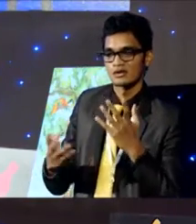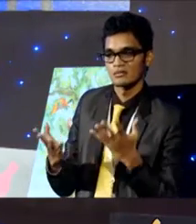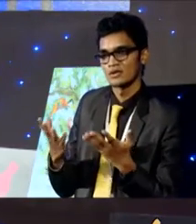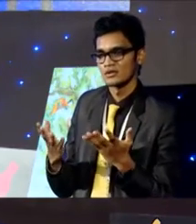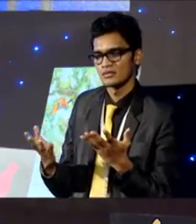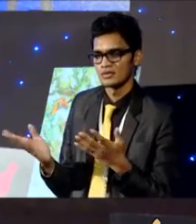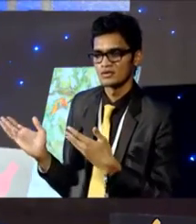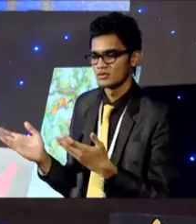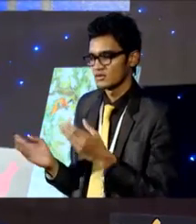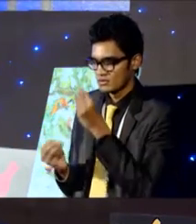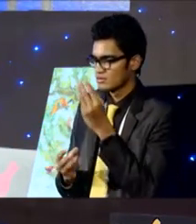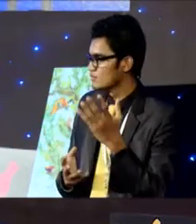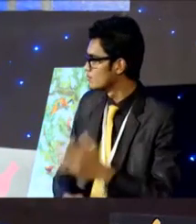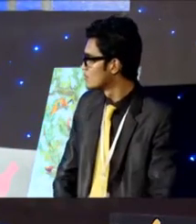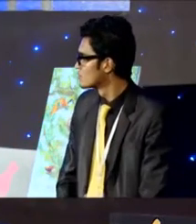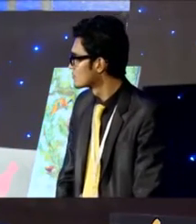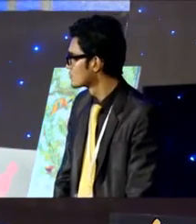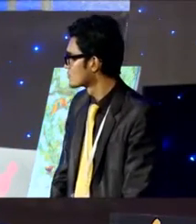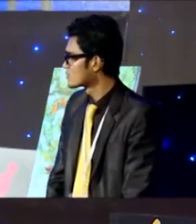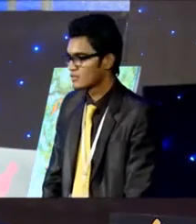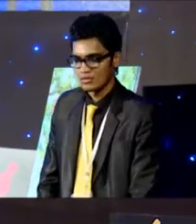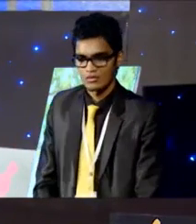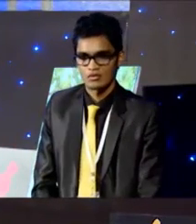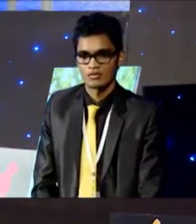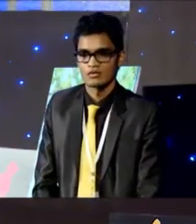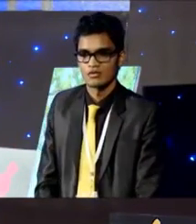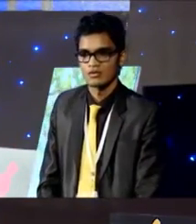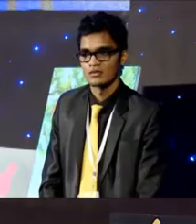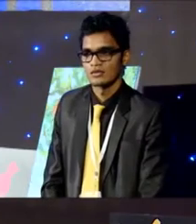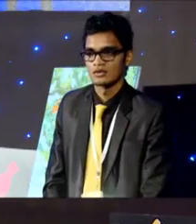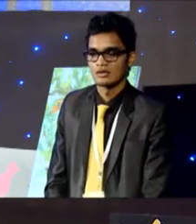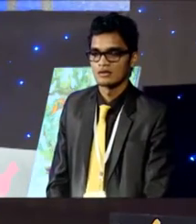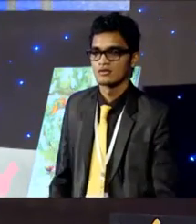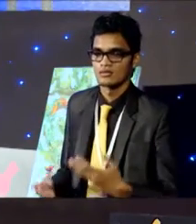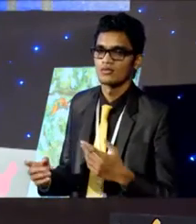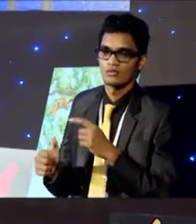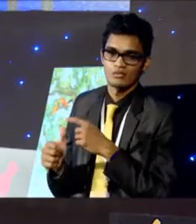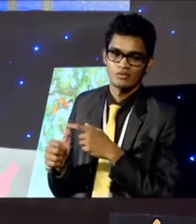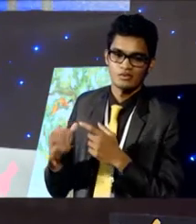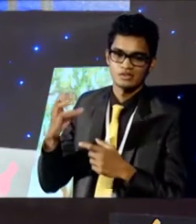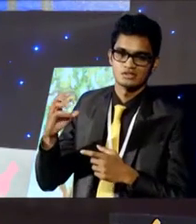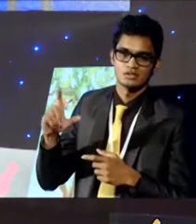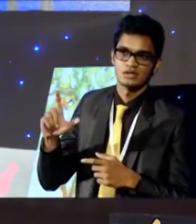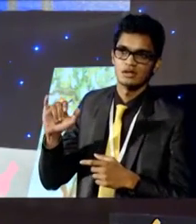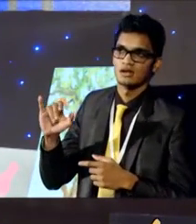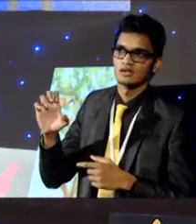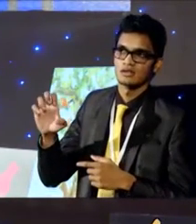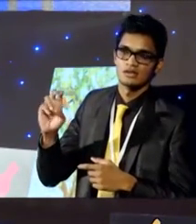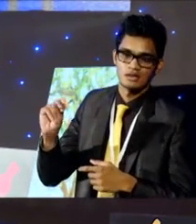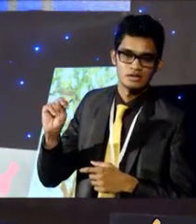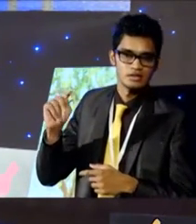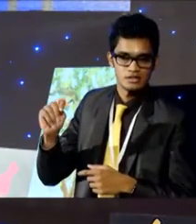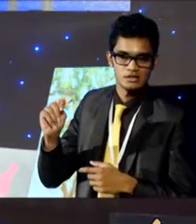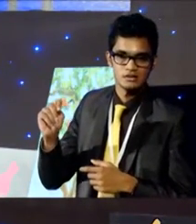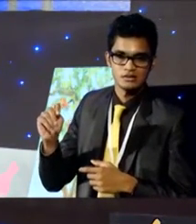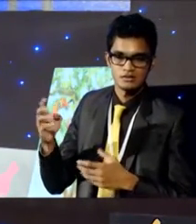my client in government, and where I highlighted. So in China, we have a